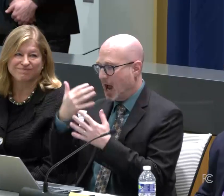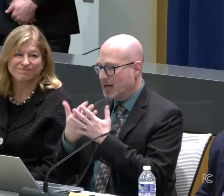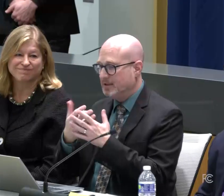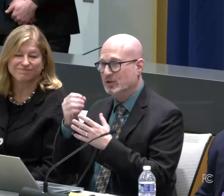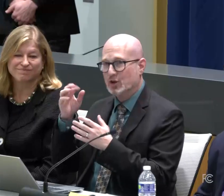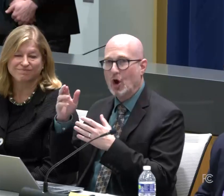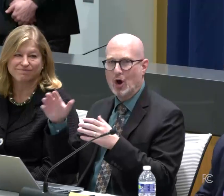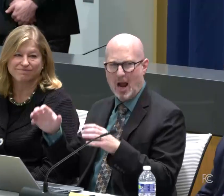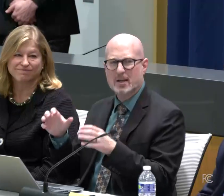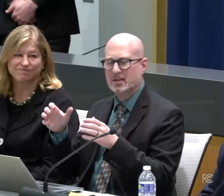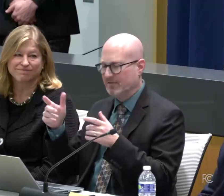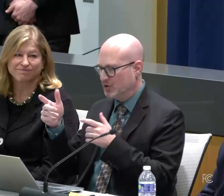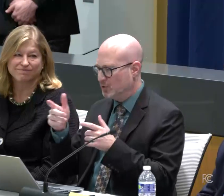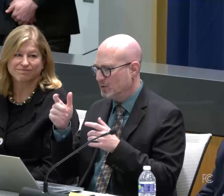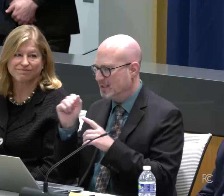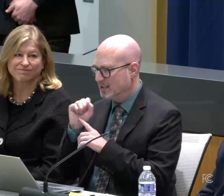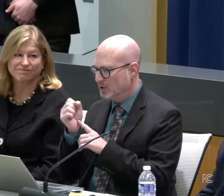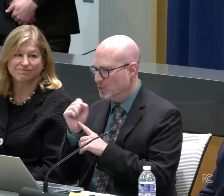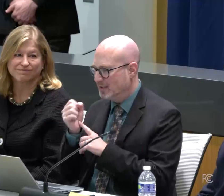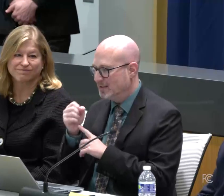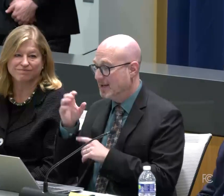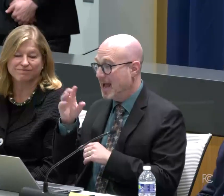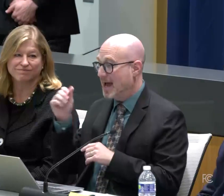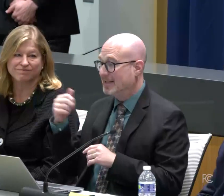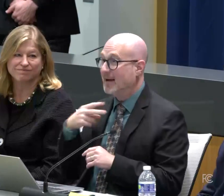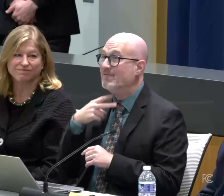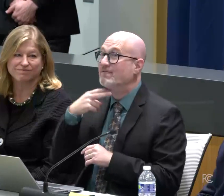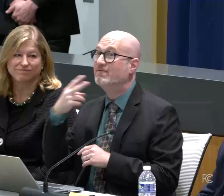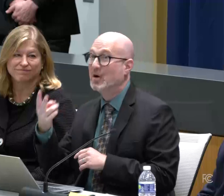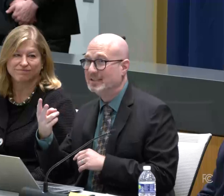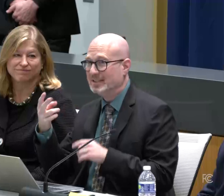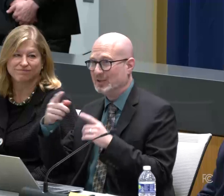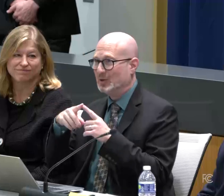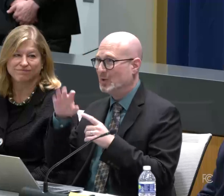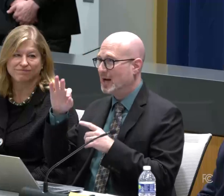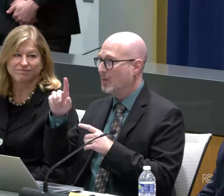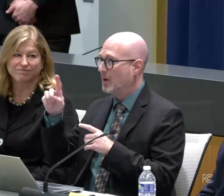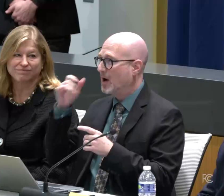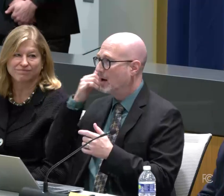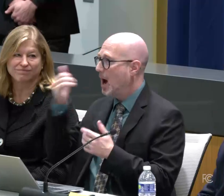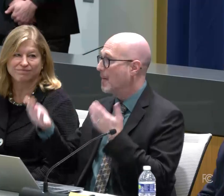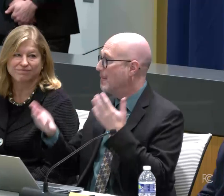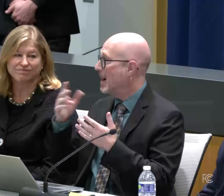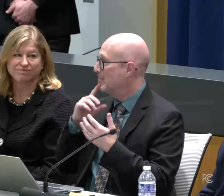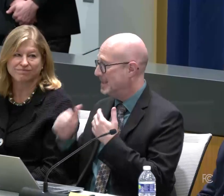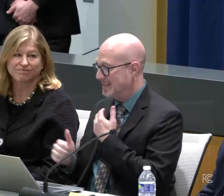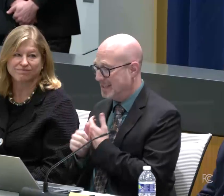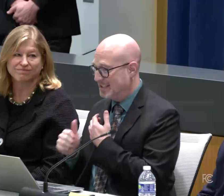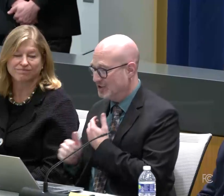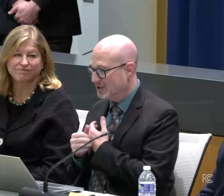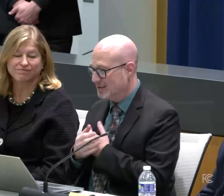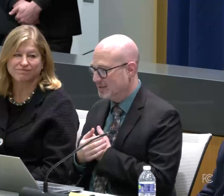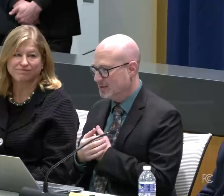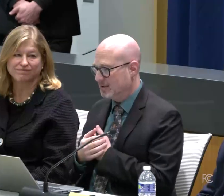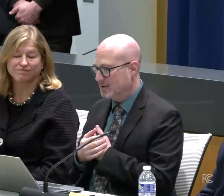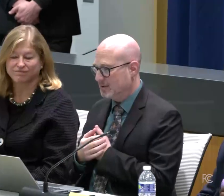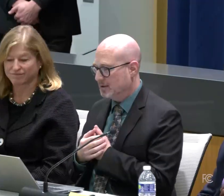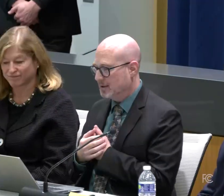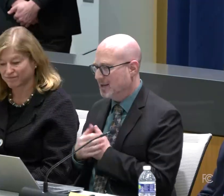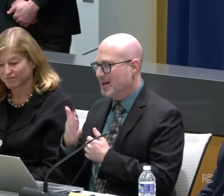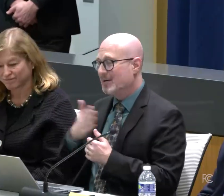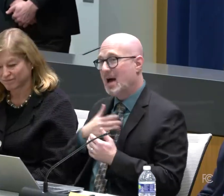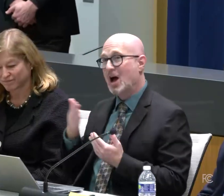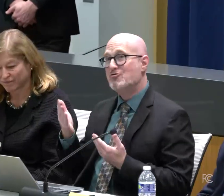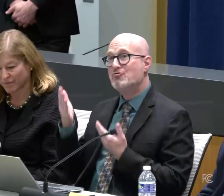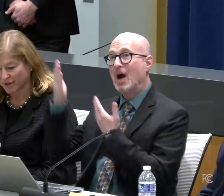domestic, violent, or hostage situation or active shooter situation, where a voice to 911 call